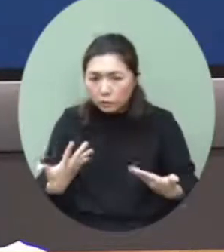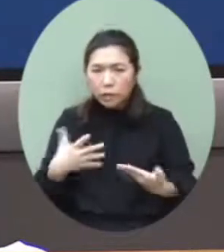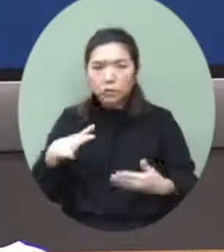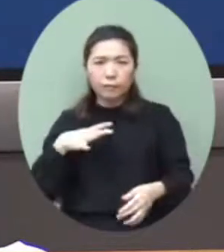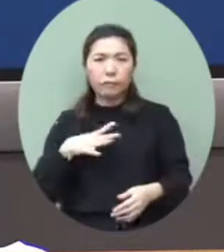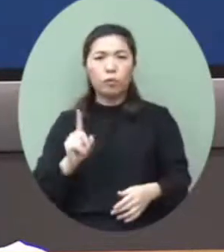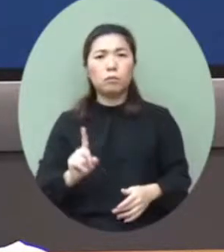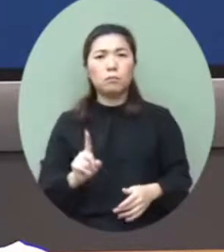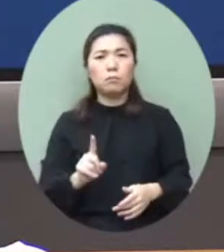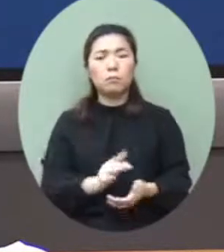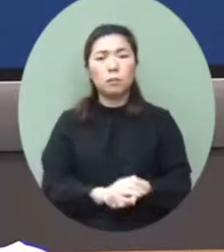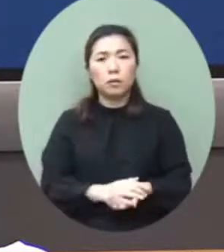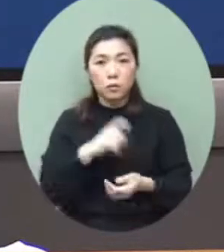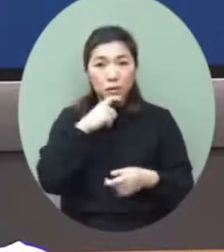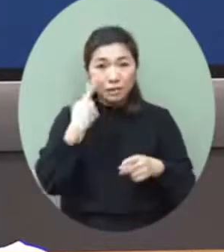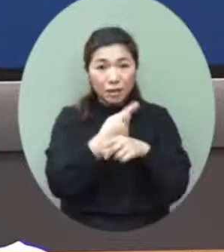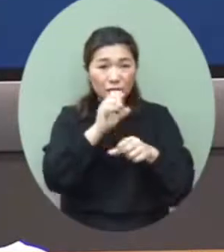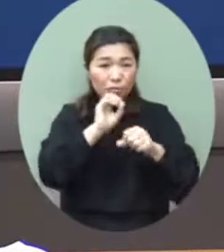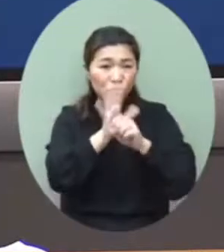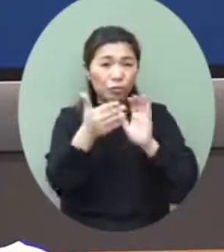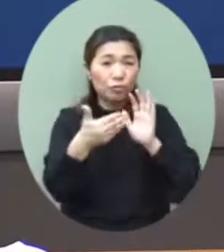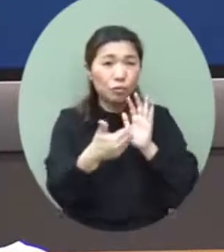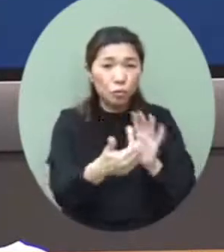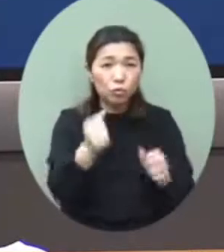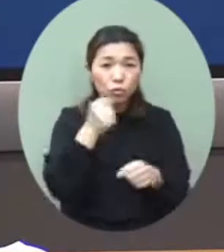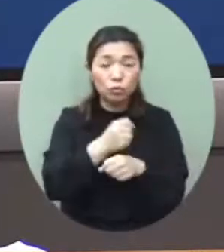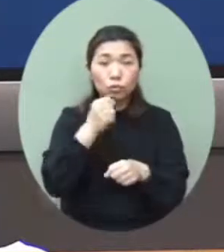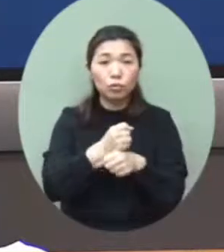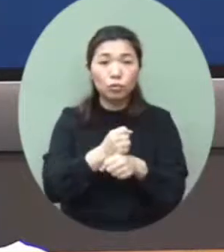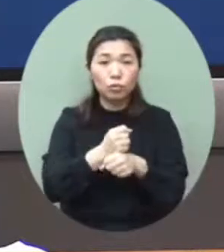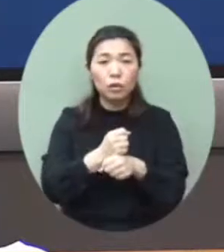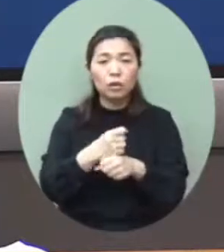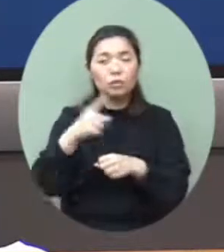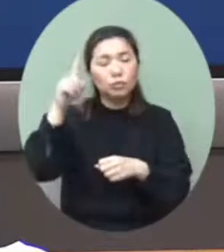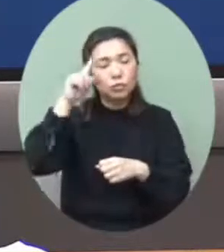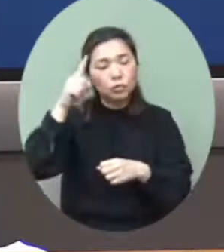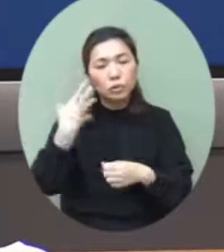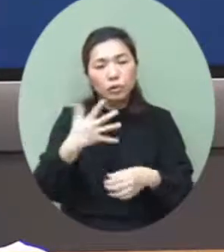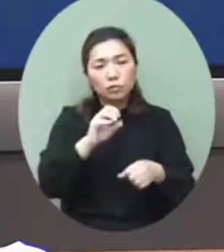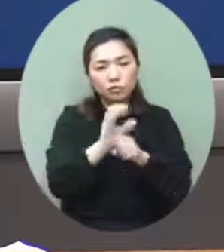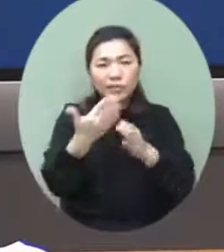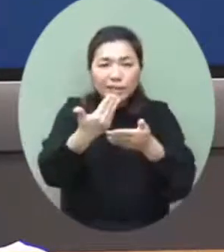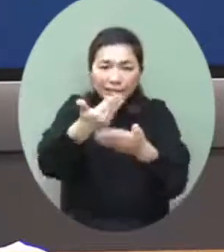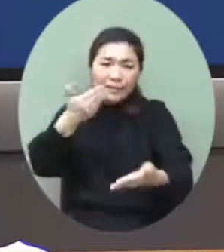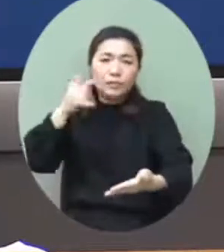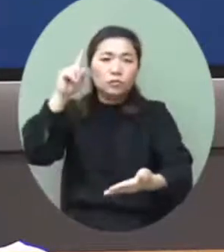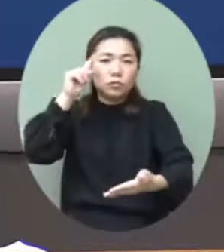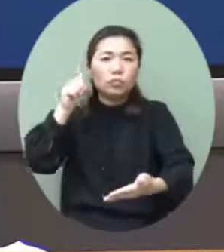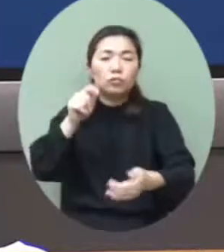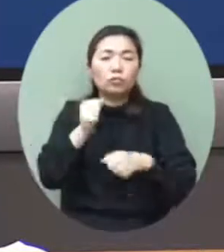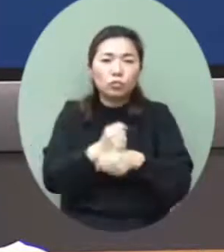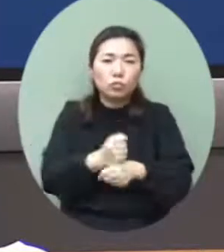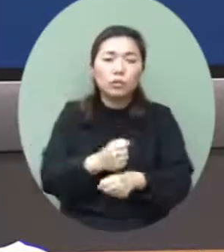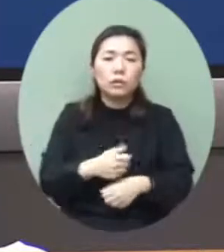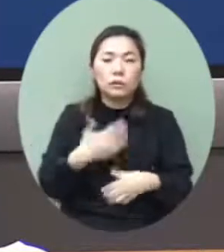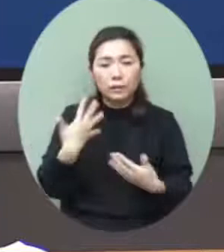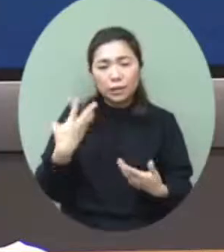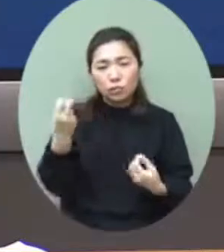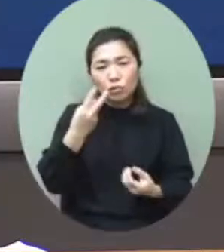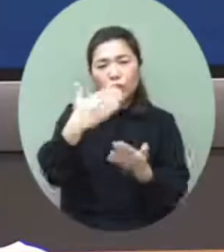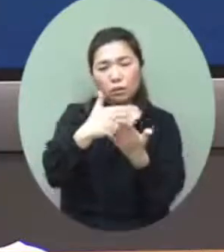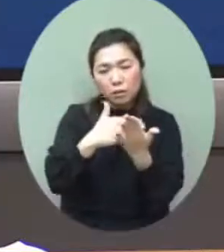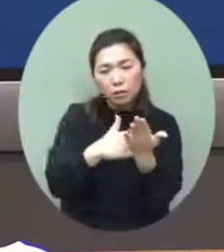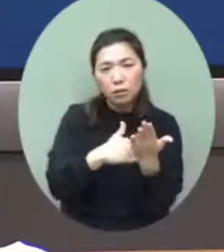From the number of positive cases, we can identify the current situation, but we want to